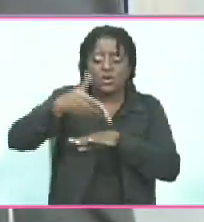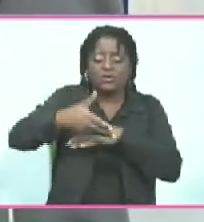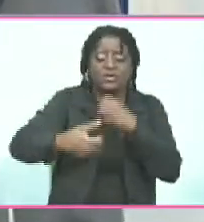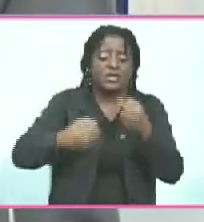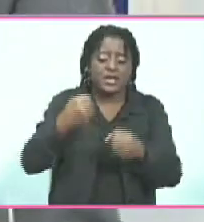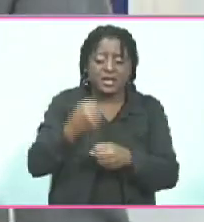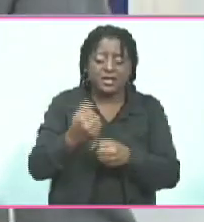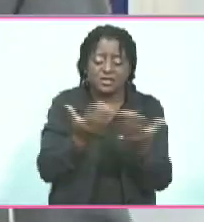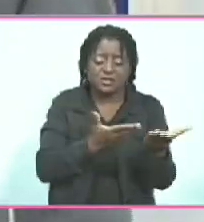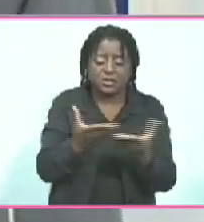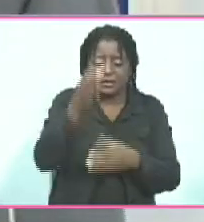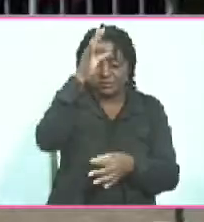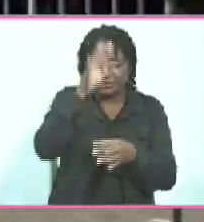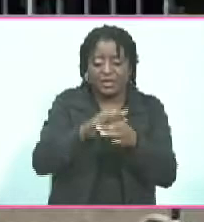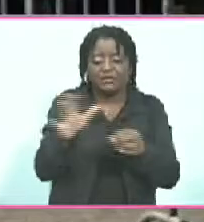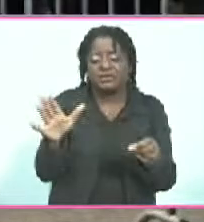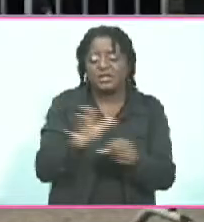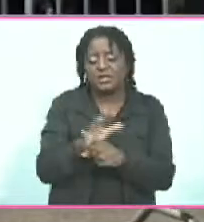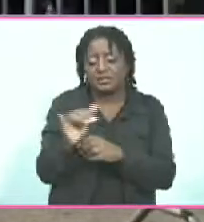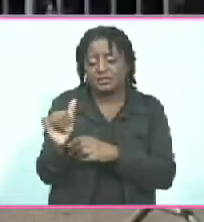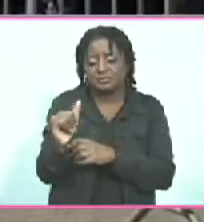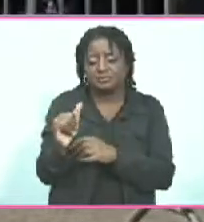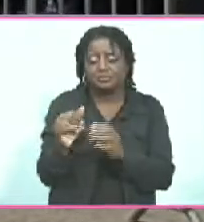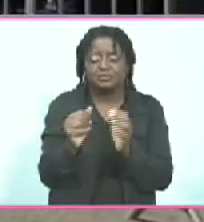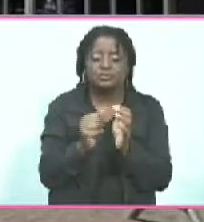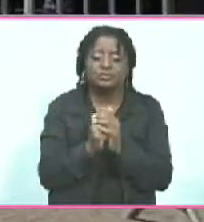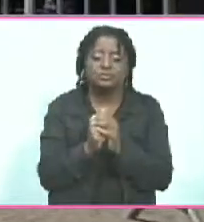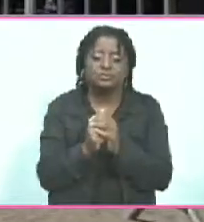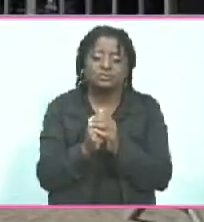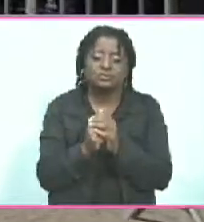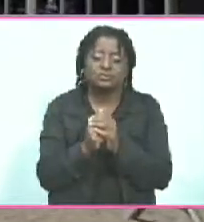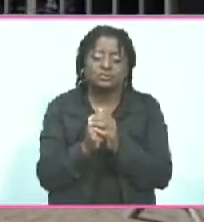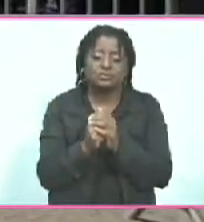served so faithfully. Clint Watson, ZNS Network News.